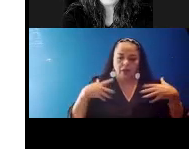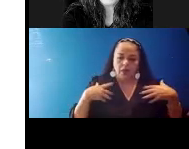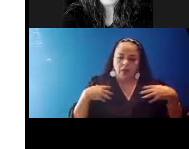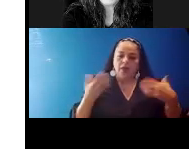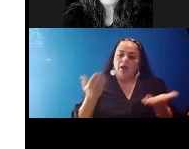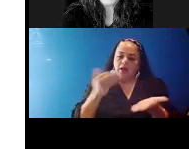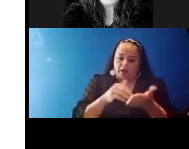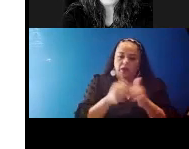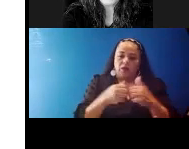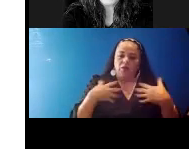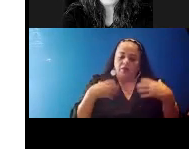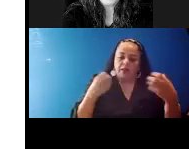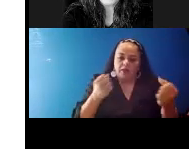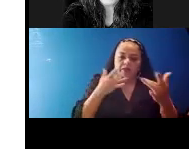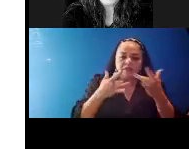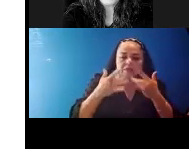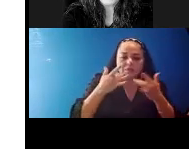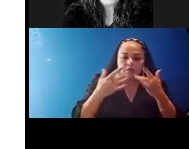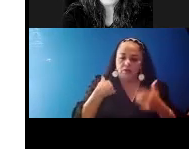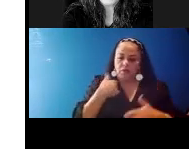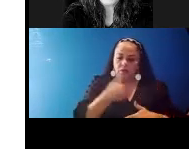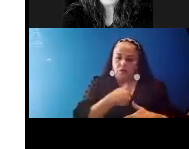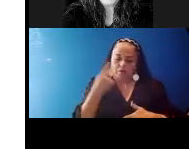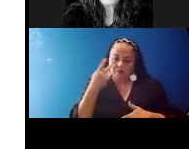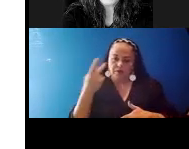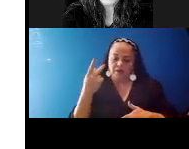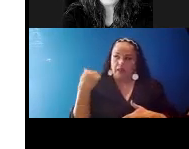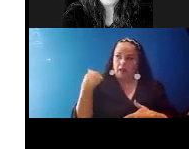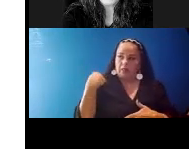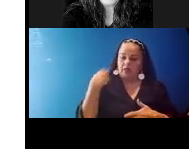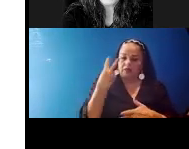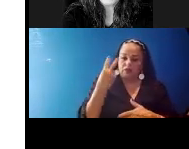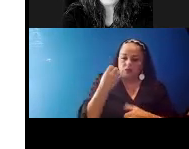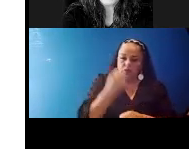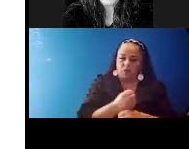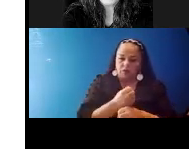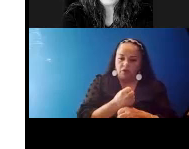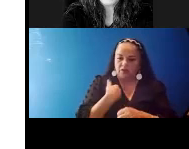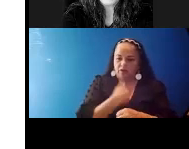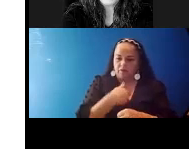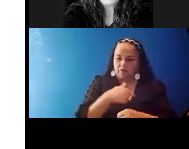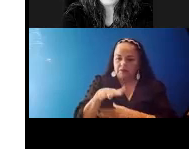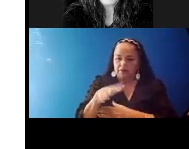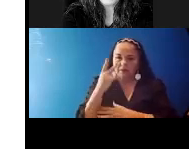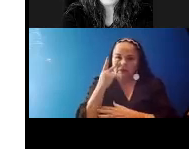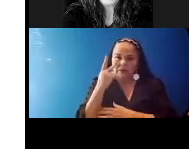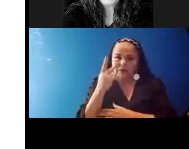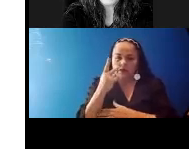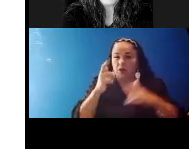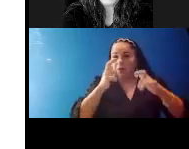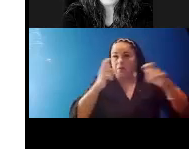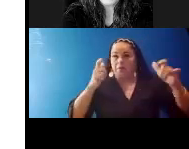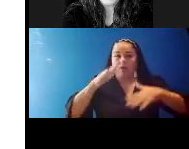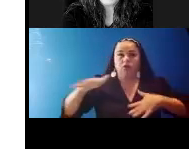Again, with health disparities, we know we've seen, and we've, the last 2 years of us kind of seeing this on a major platform within a